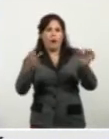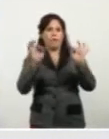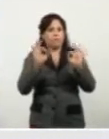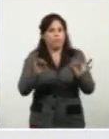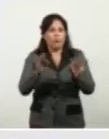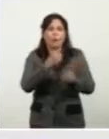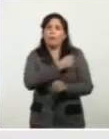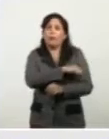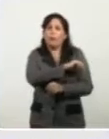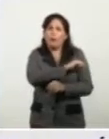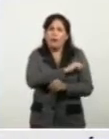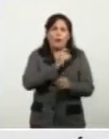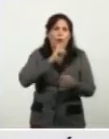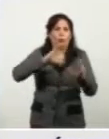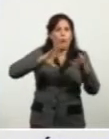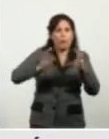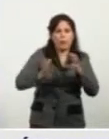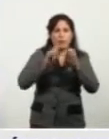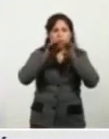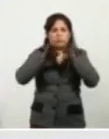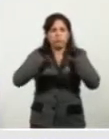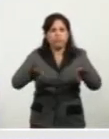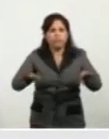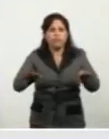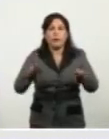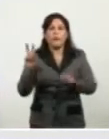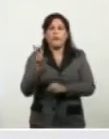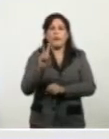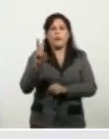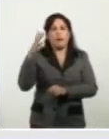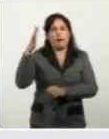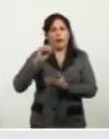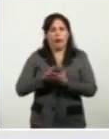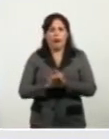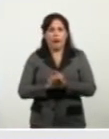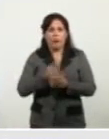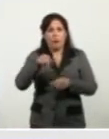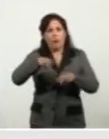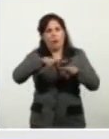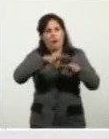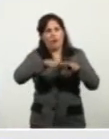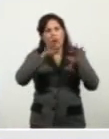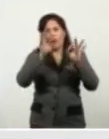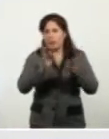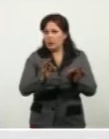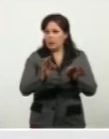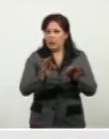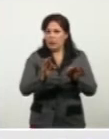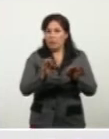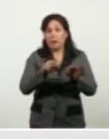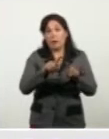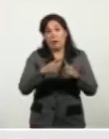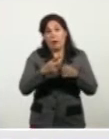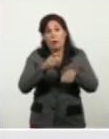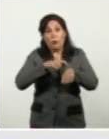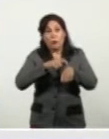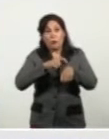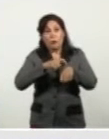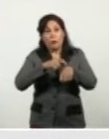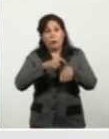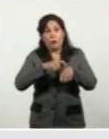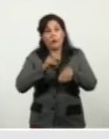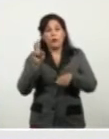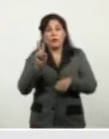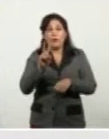169 have a favorable clinical evolution. And I always insist in this number because it says a lot about